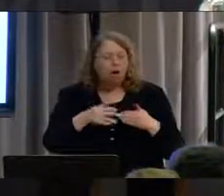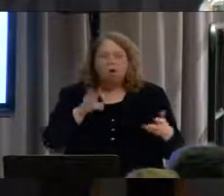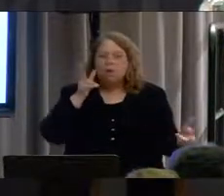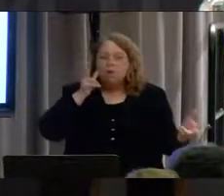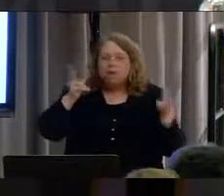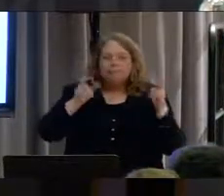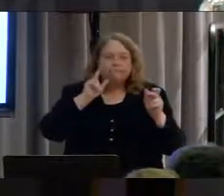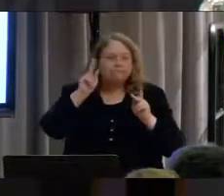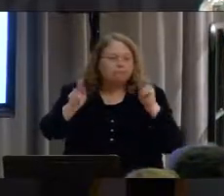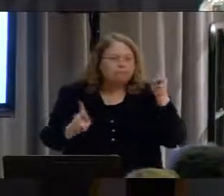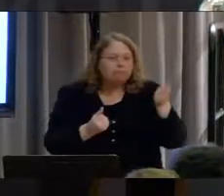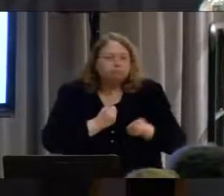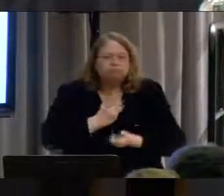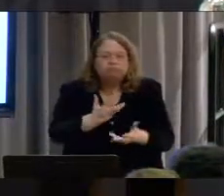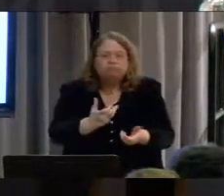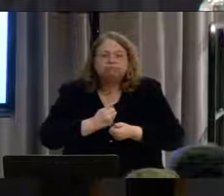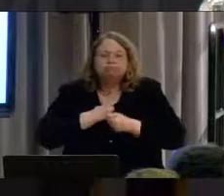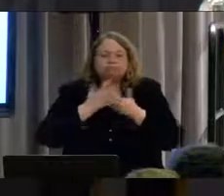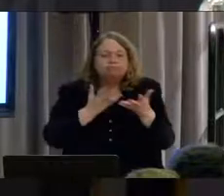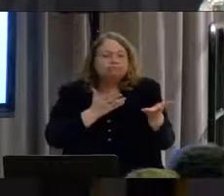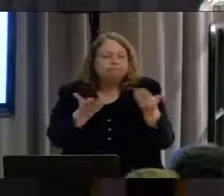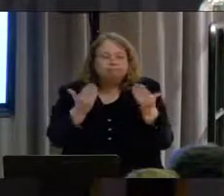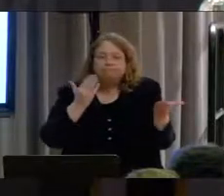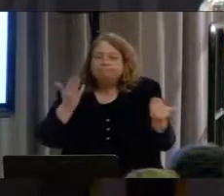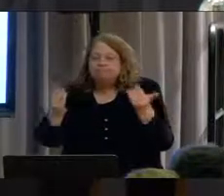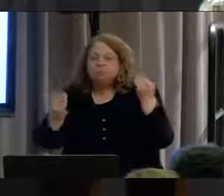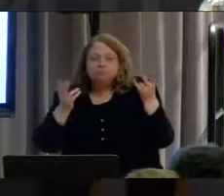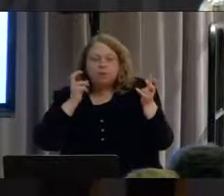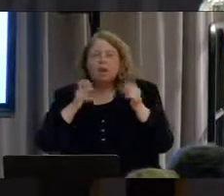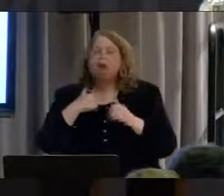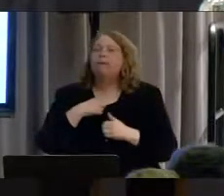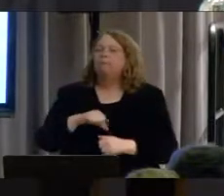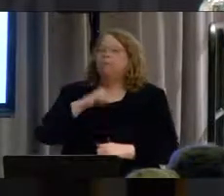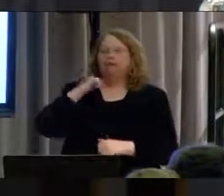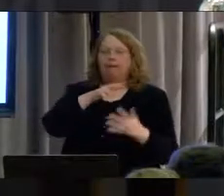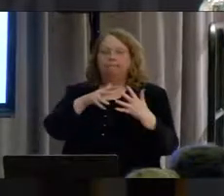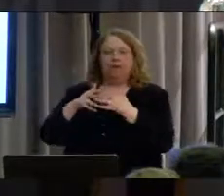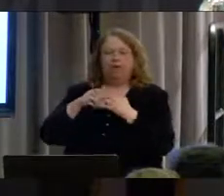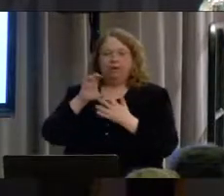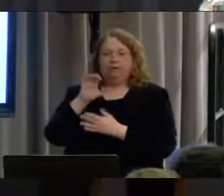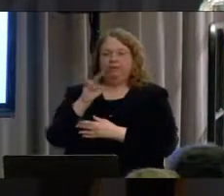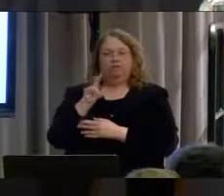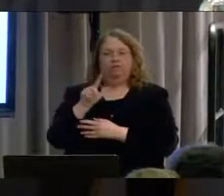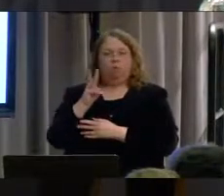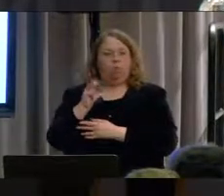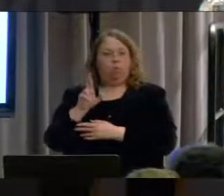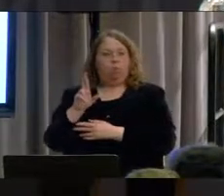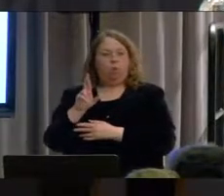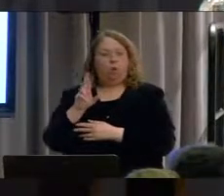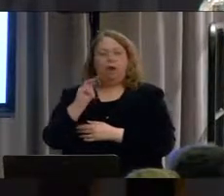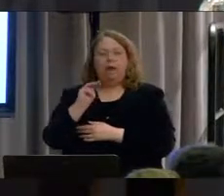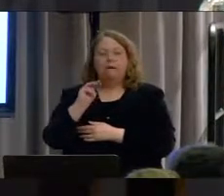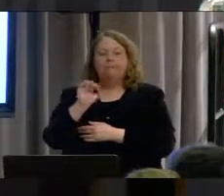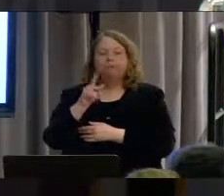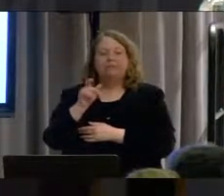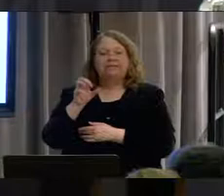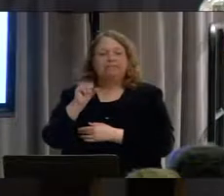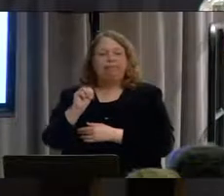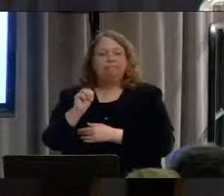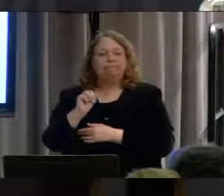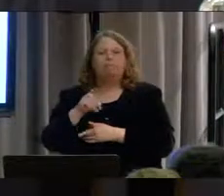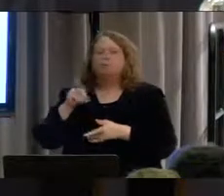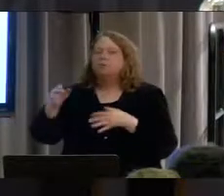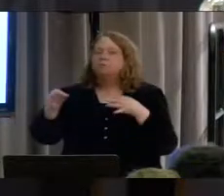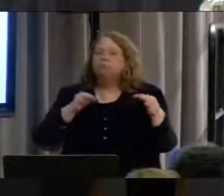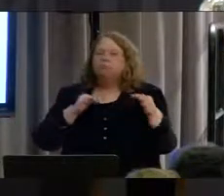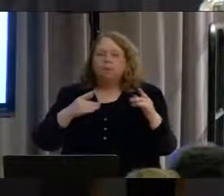you could listen to. I'm proud of the American Civil War Museum that's going to be opening up this spring, that's going to tell the story of this conflict in a way it's not